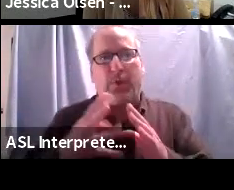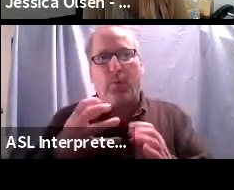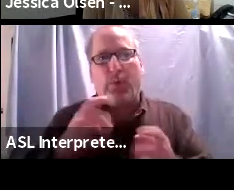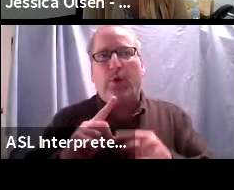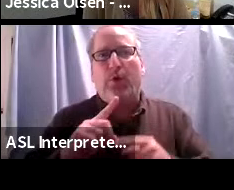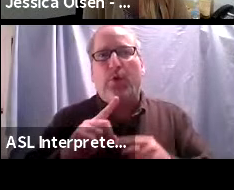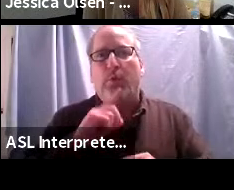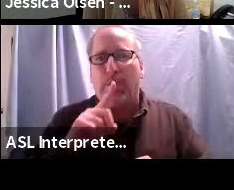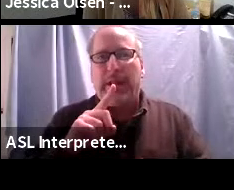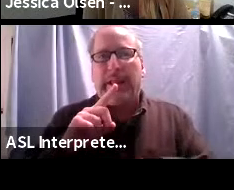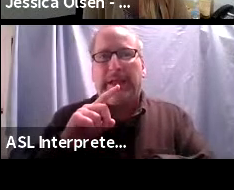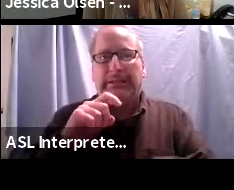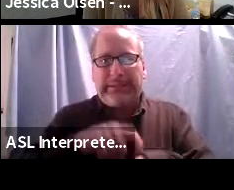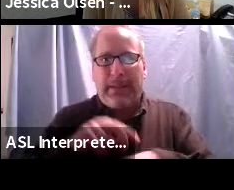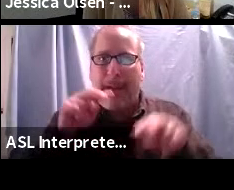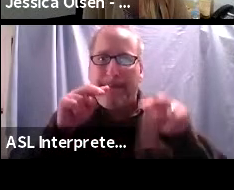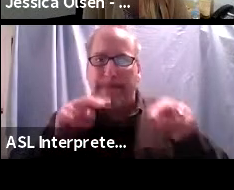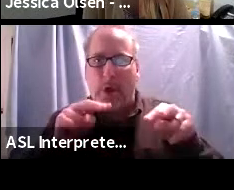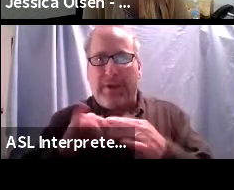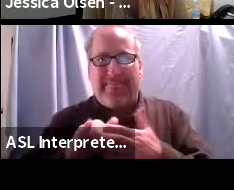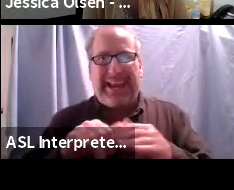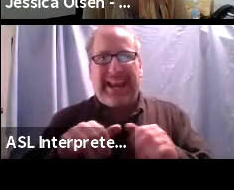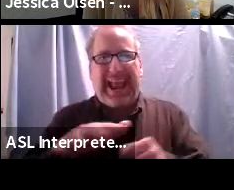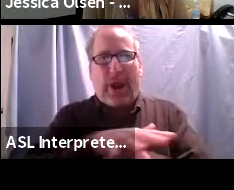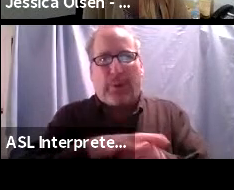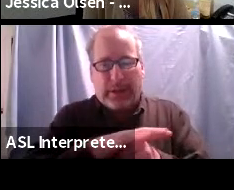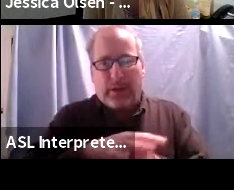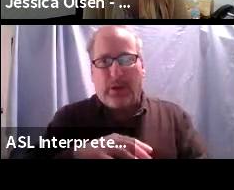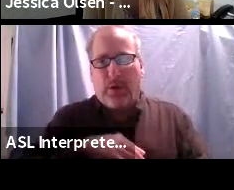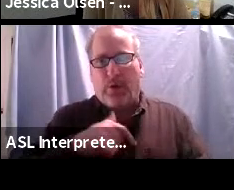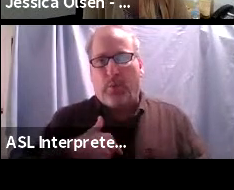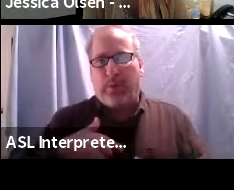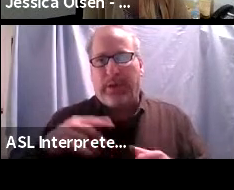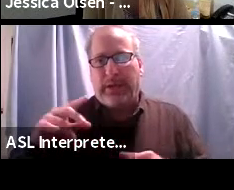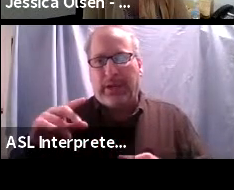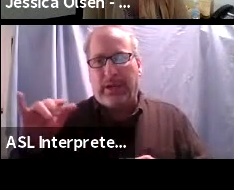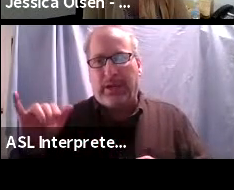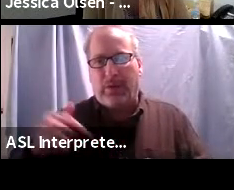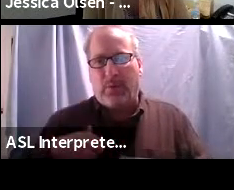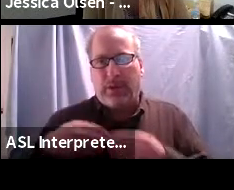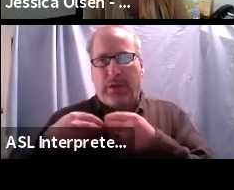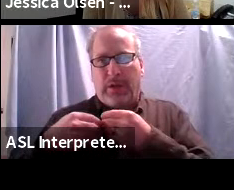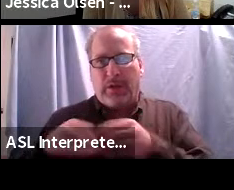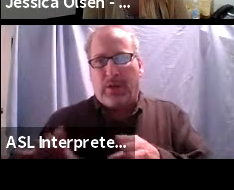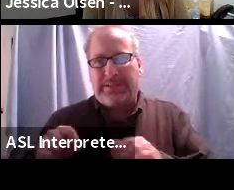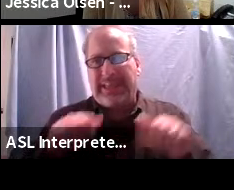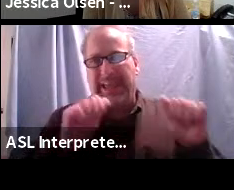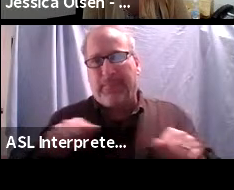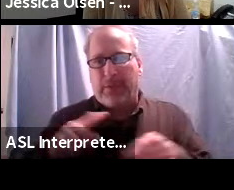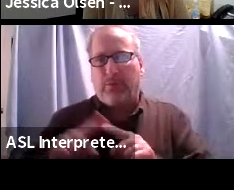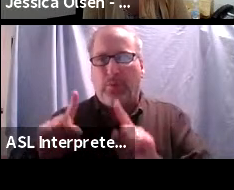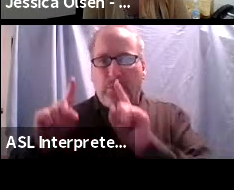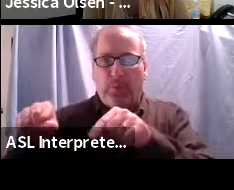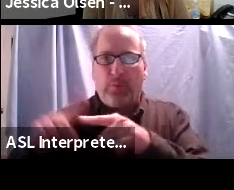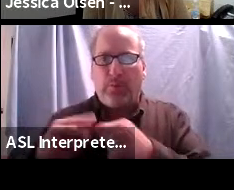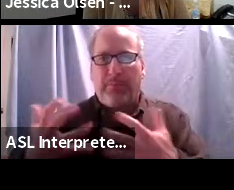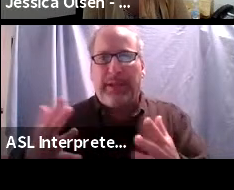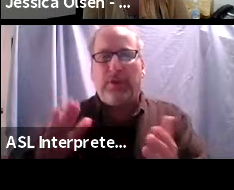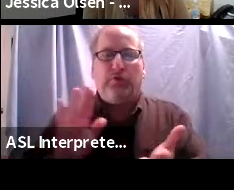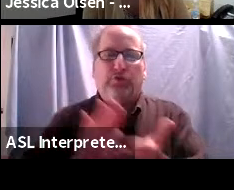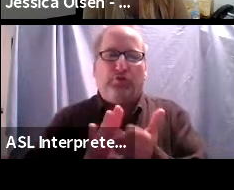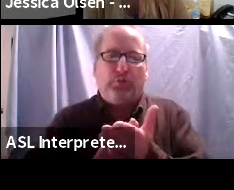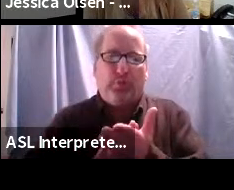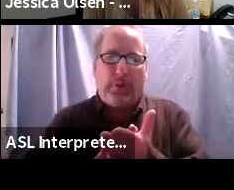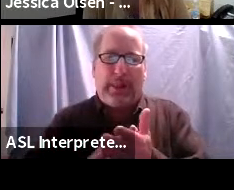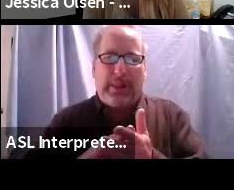PM 2.5 monitor in that area. All of our sites, we lost the ability to go to a lot of the school sites, so we're